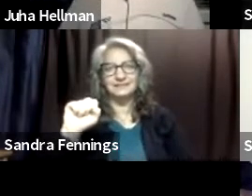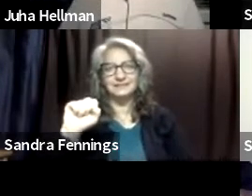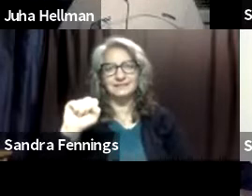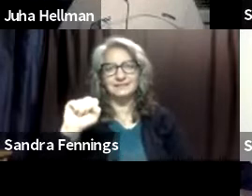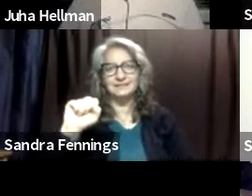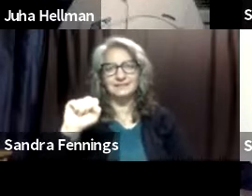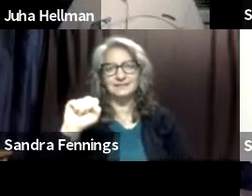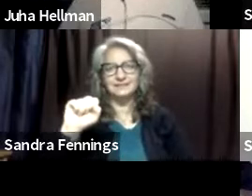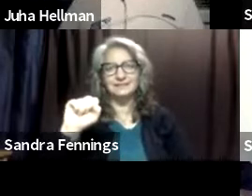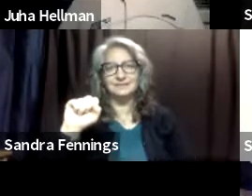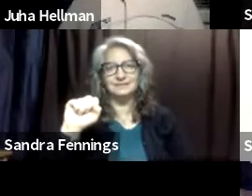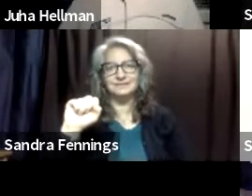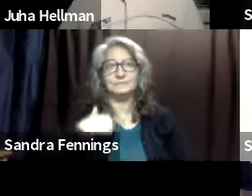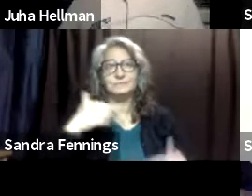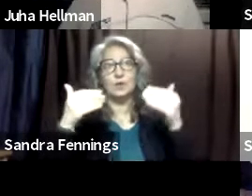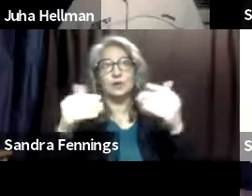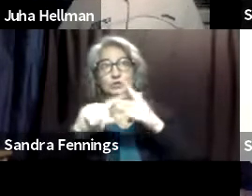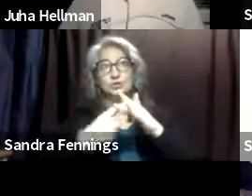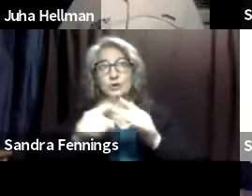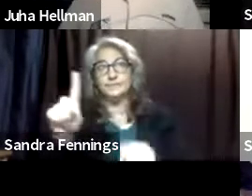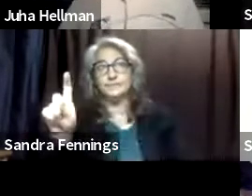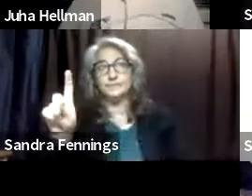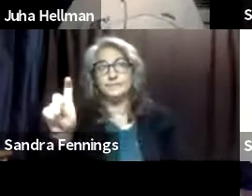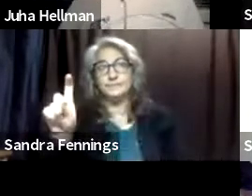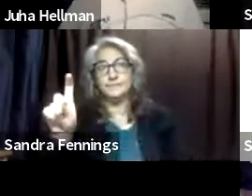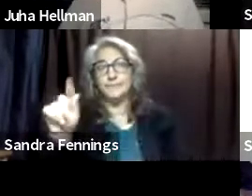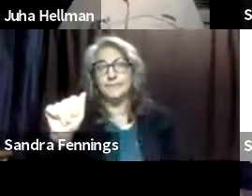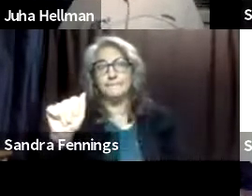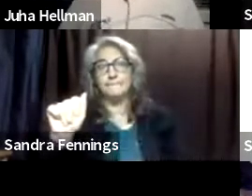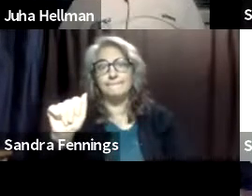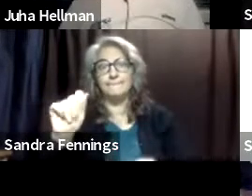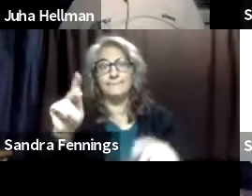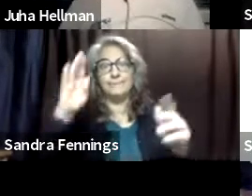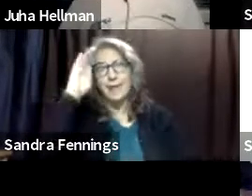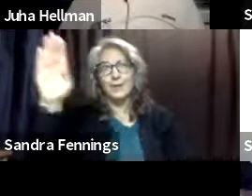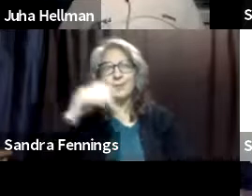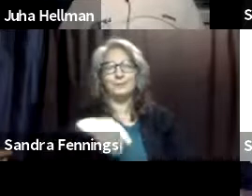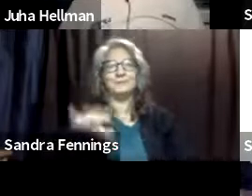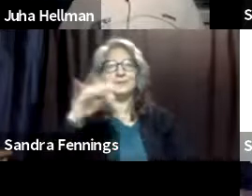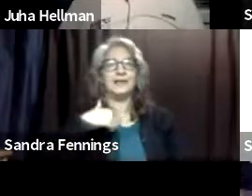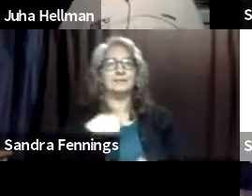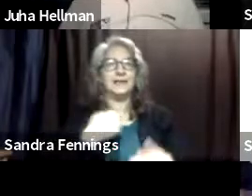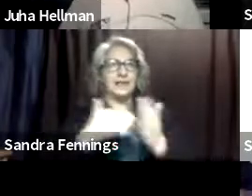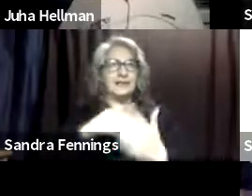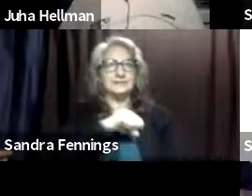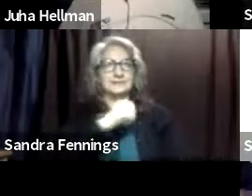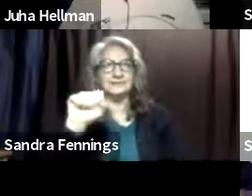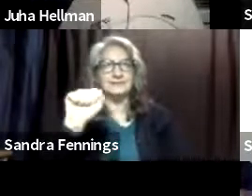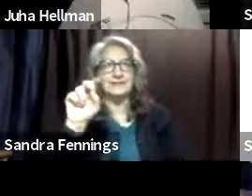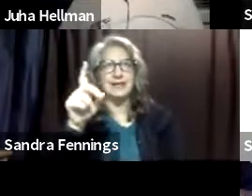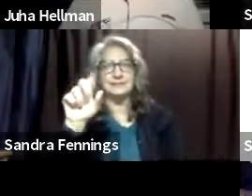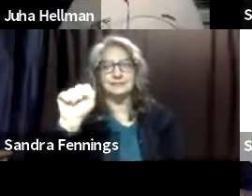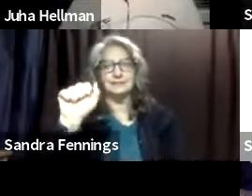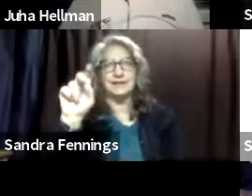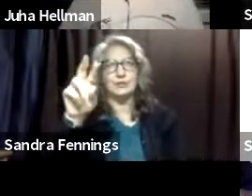Yes. I'm sorry to interrupt. Sandra's been wanting to say something. Oh, sorry, I didn't see that. Sorry, Niraj. As soon as Sandra's asked,